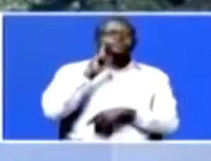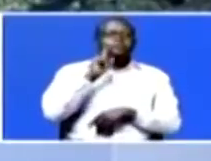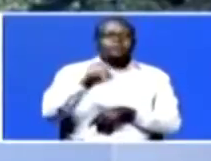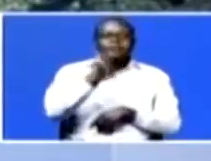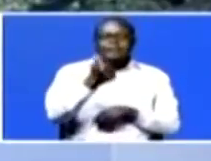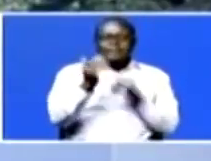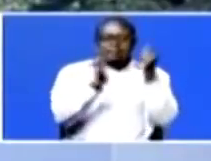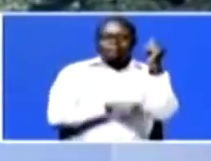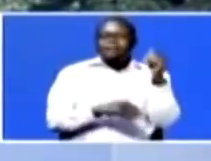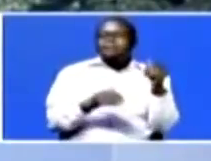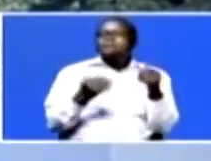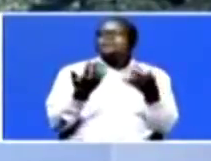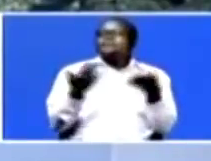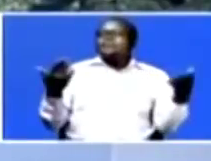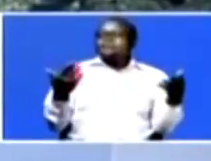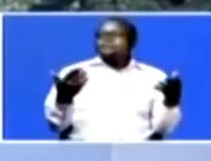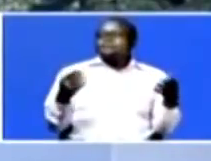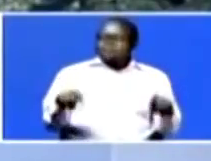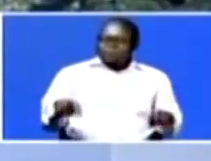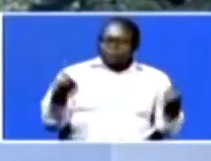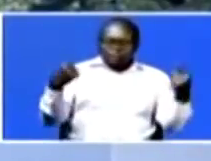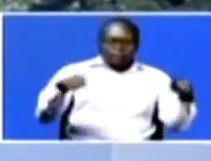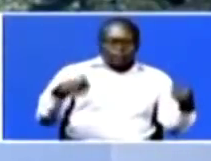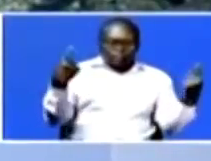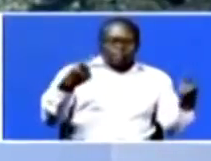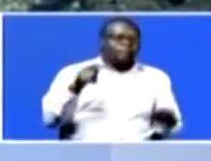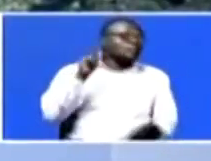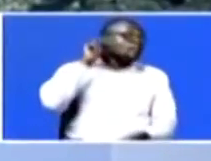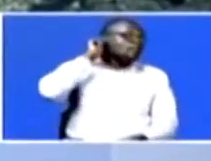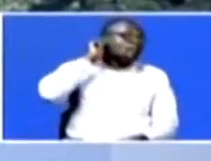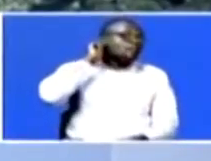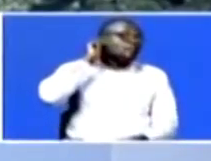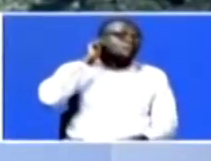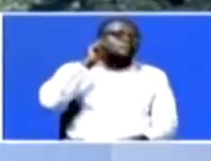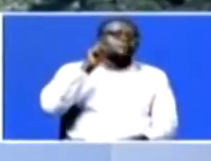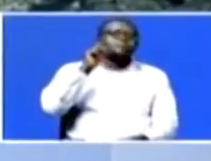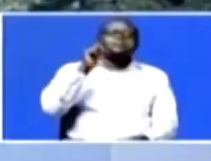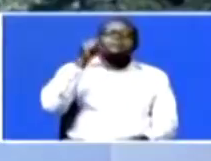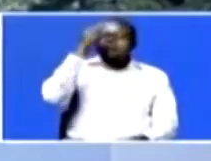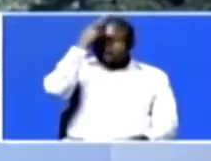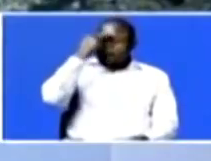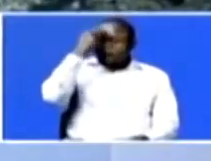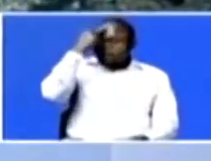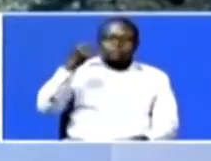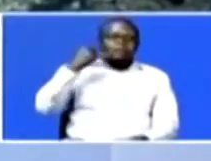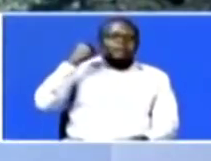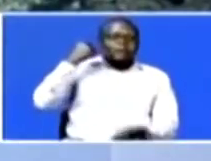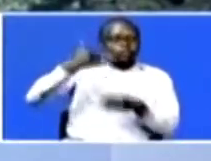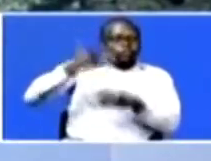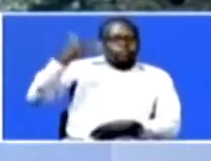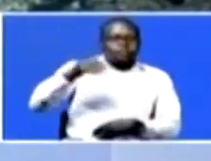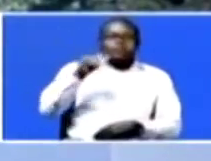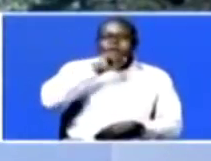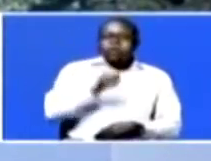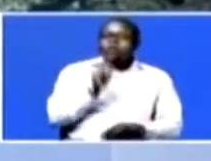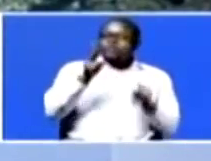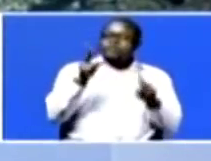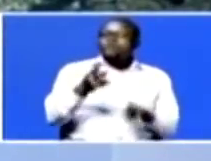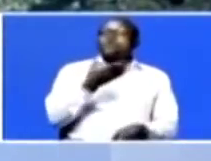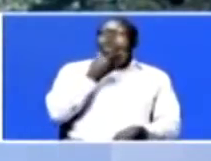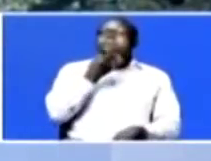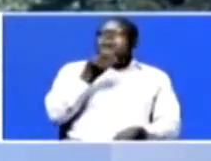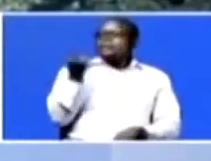Another bizarre incident in the wake of clashes along the Narok-Nakuru border. A 22-year-old man was last evening killed